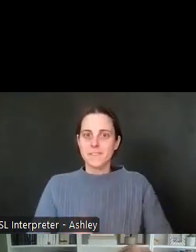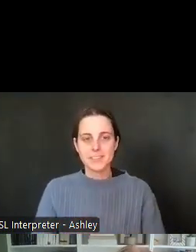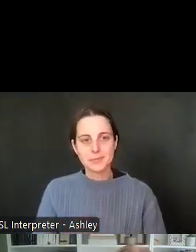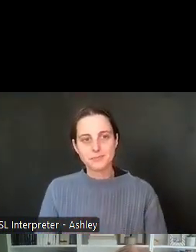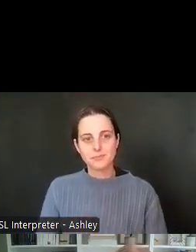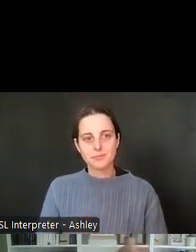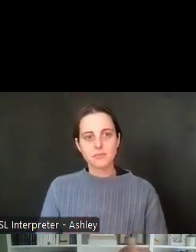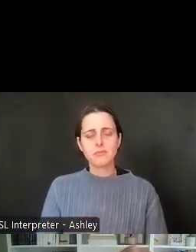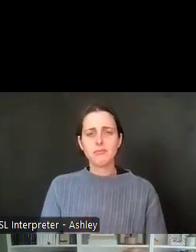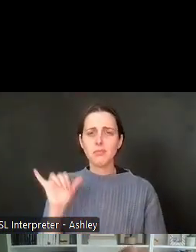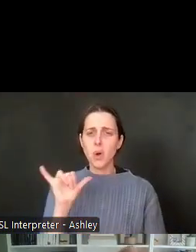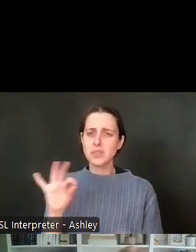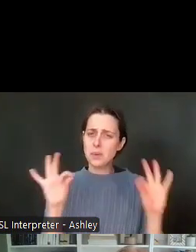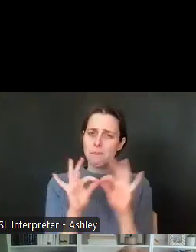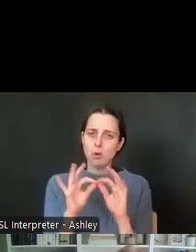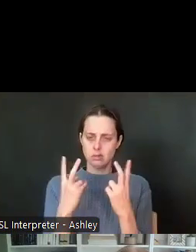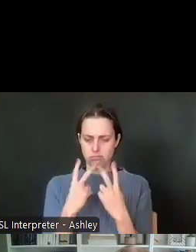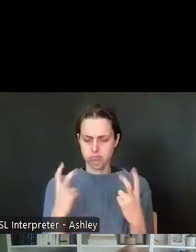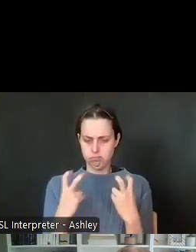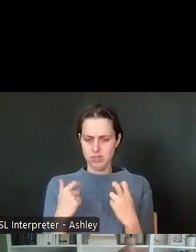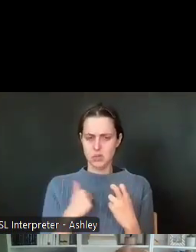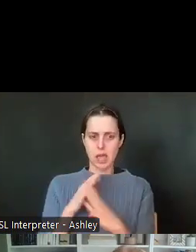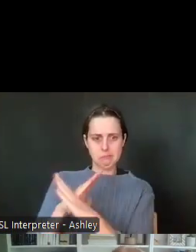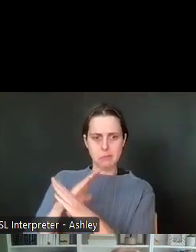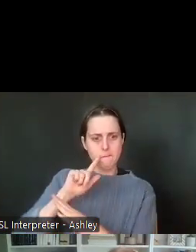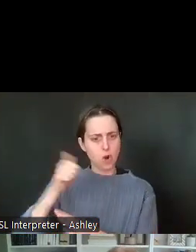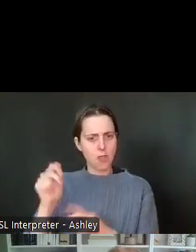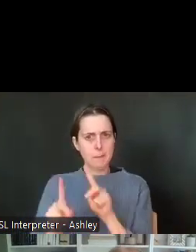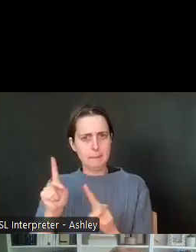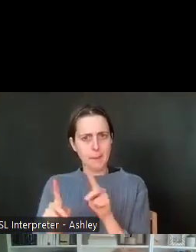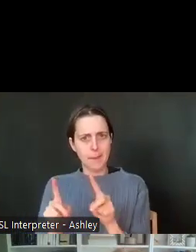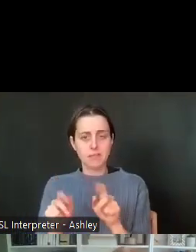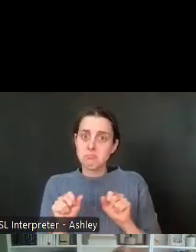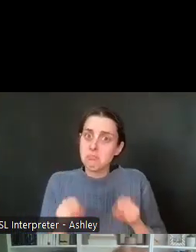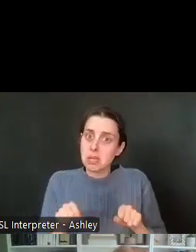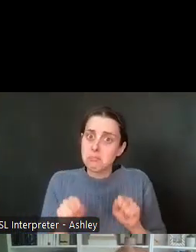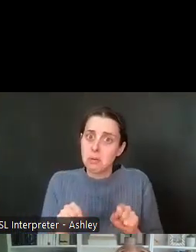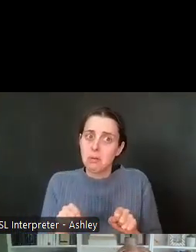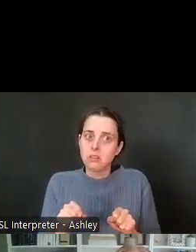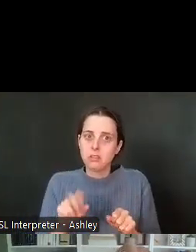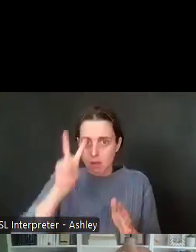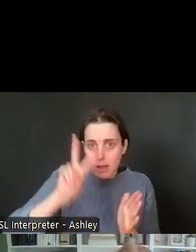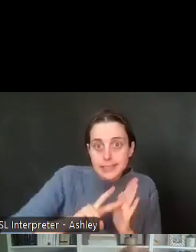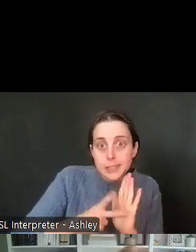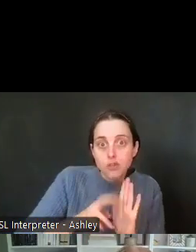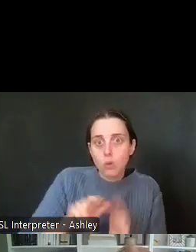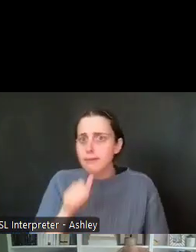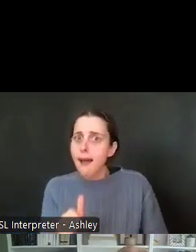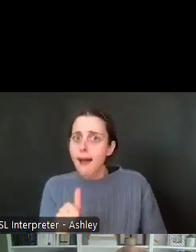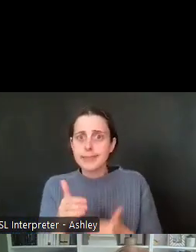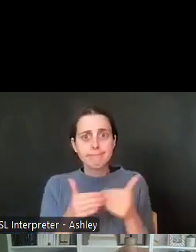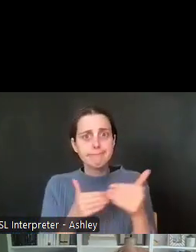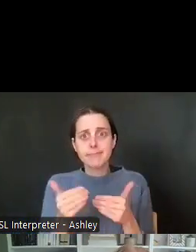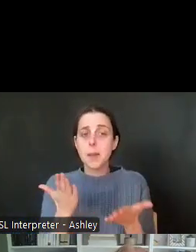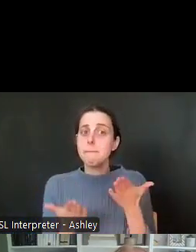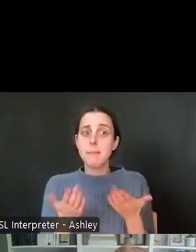people's way, and you may very well be. Either intentionally or unintentionally, you may be behaving at